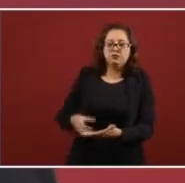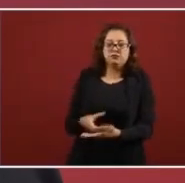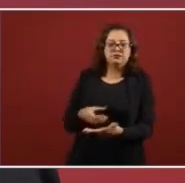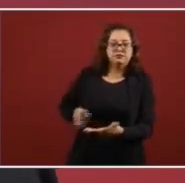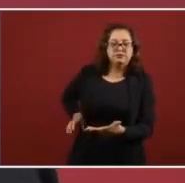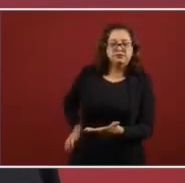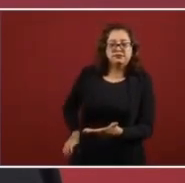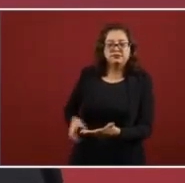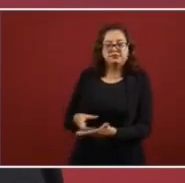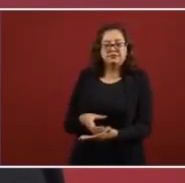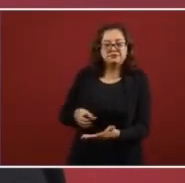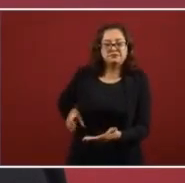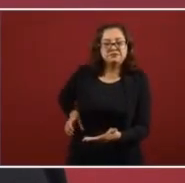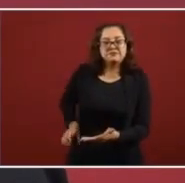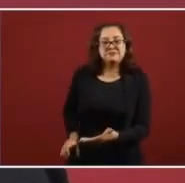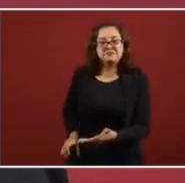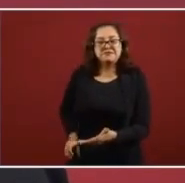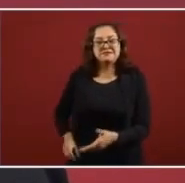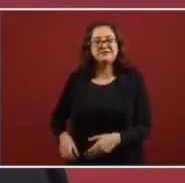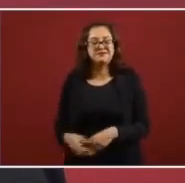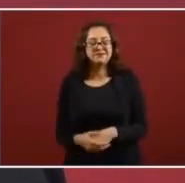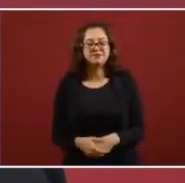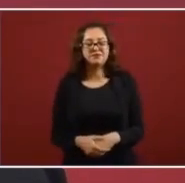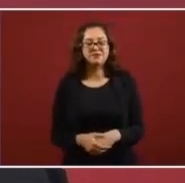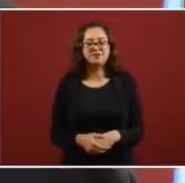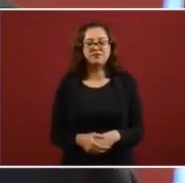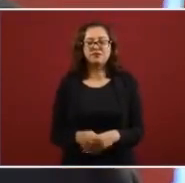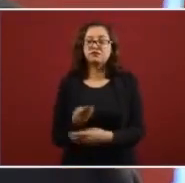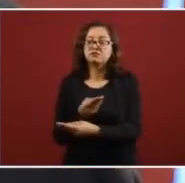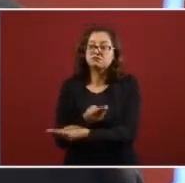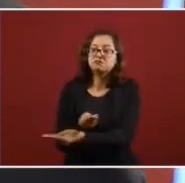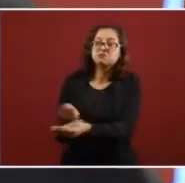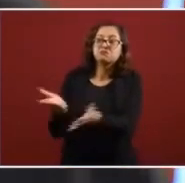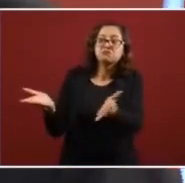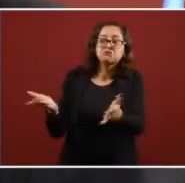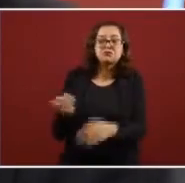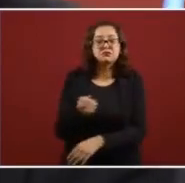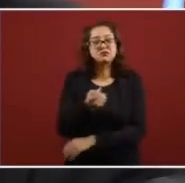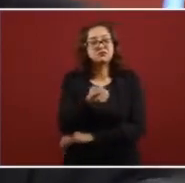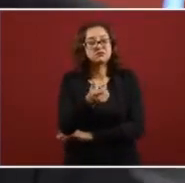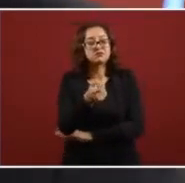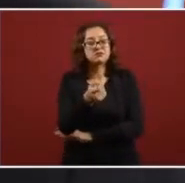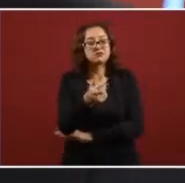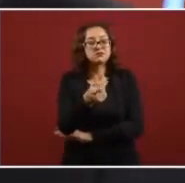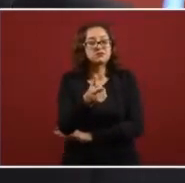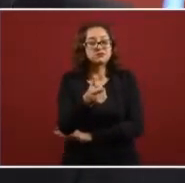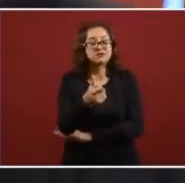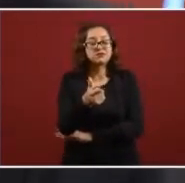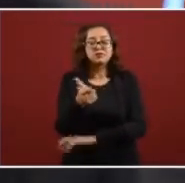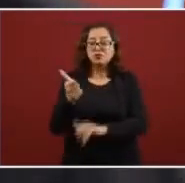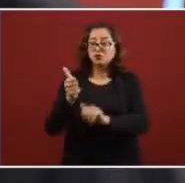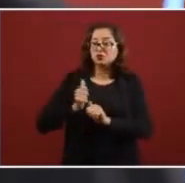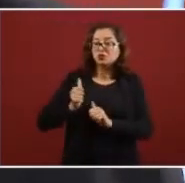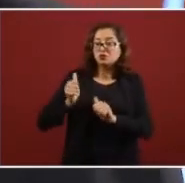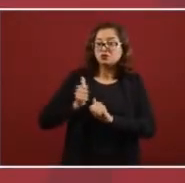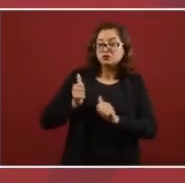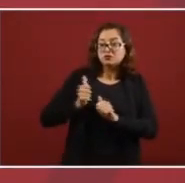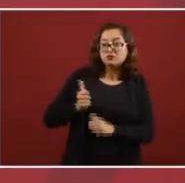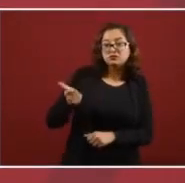taken the majority of it. Cortés and his captains. Y lo que le toca a los soldados, and what the soldiers